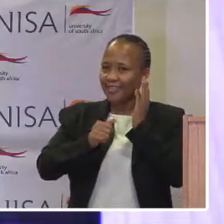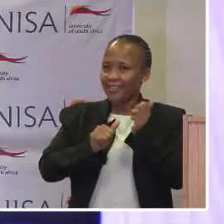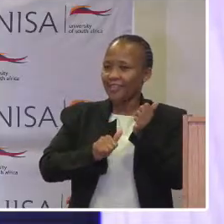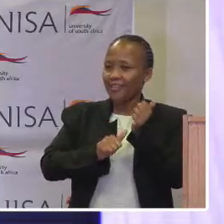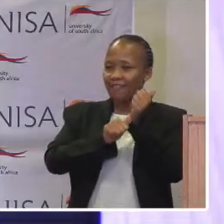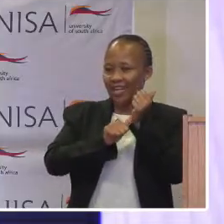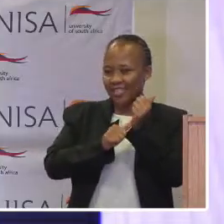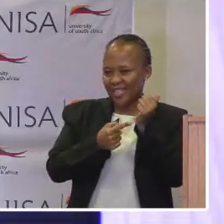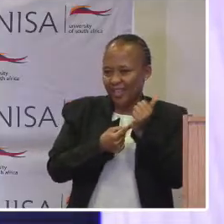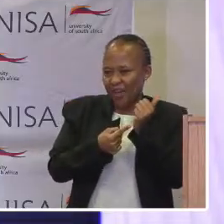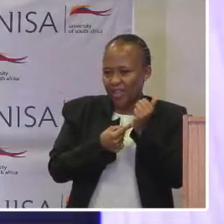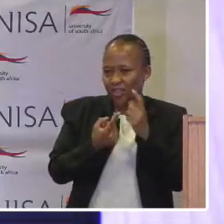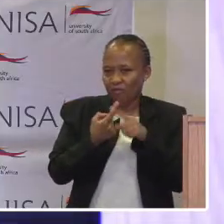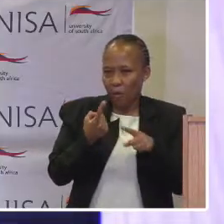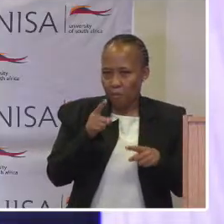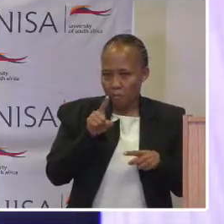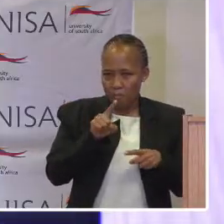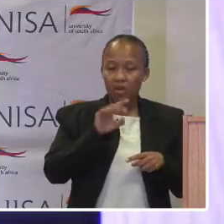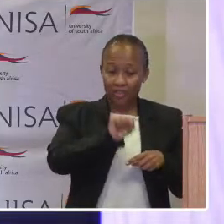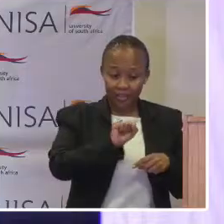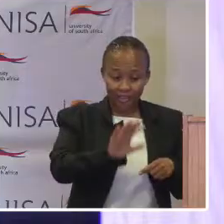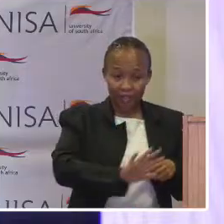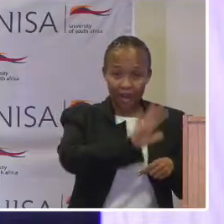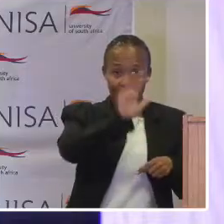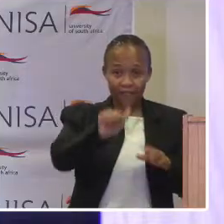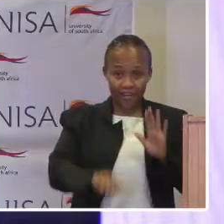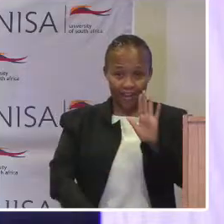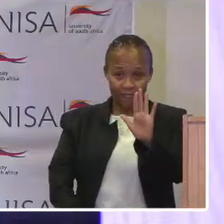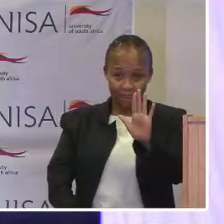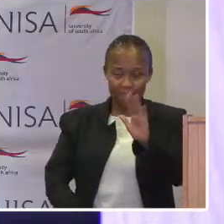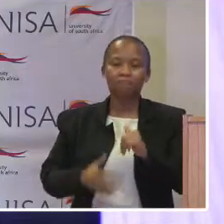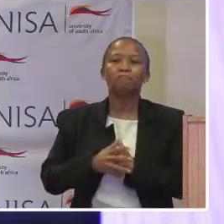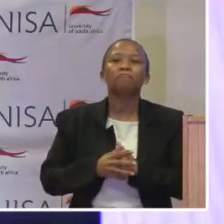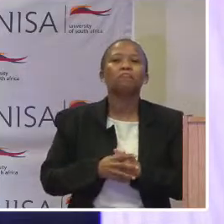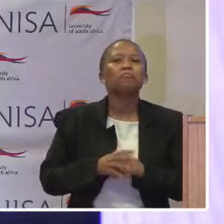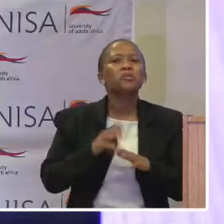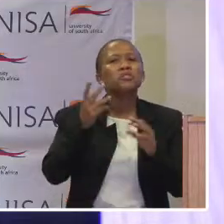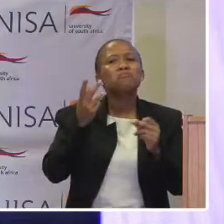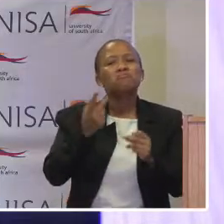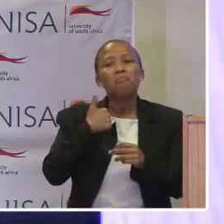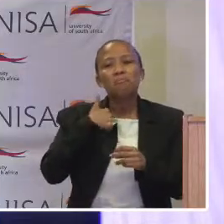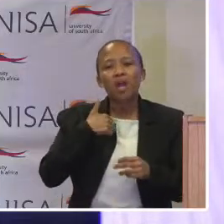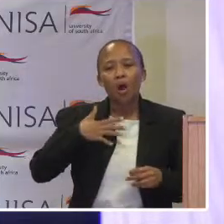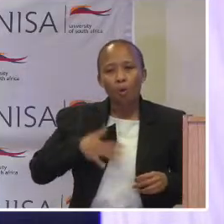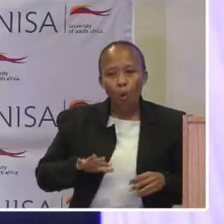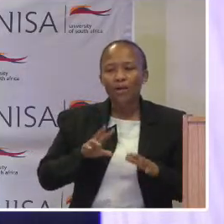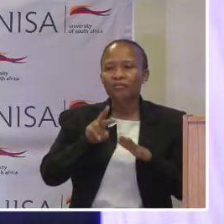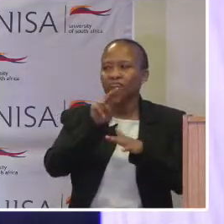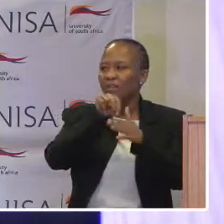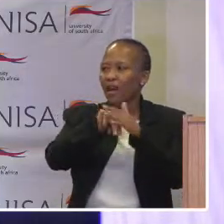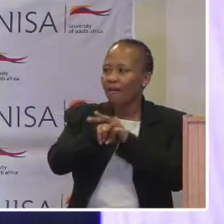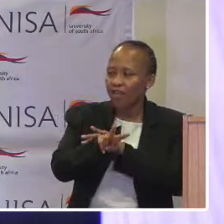I wanted to play a video here through